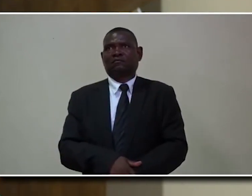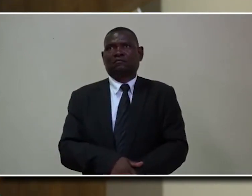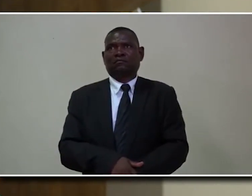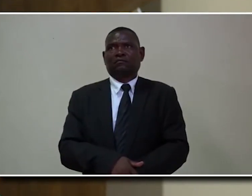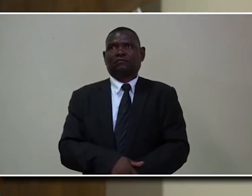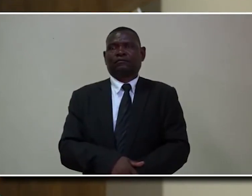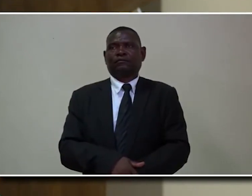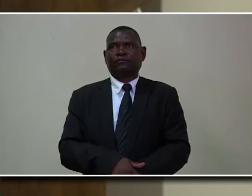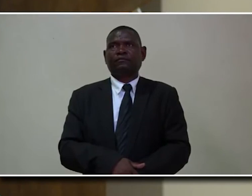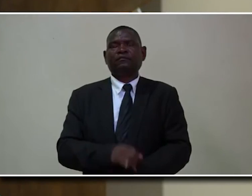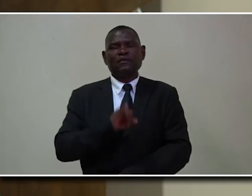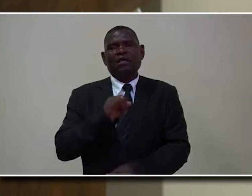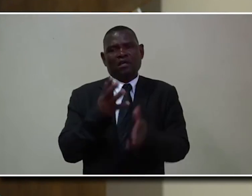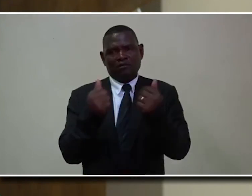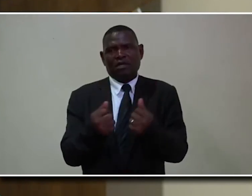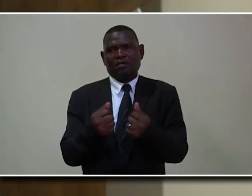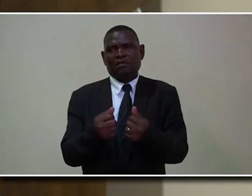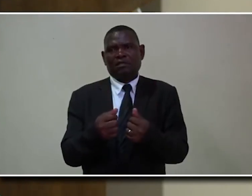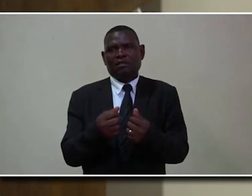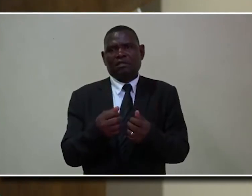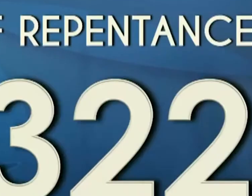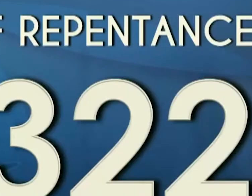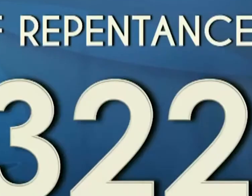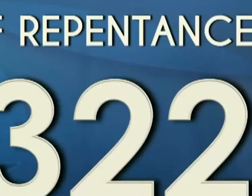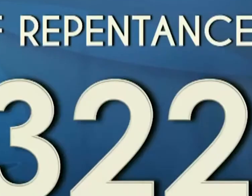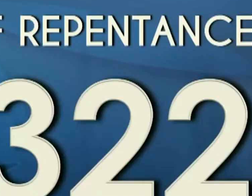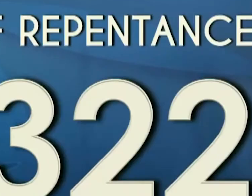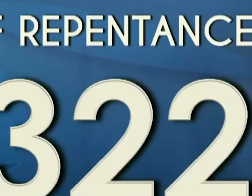principle within.